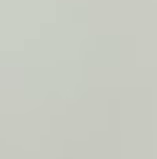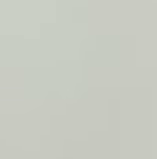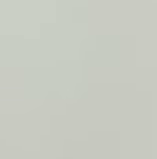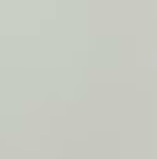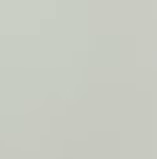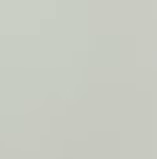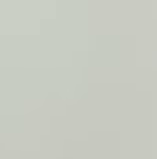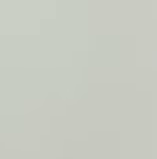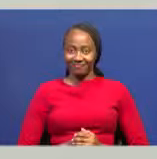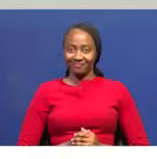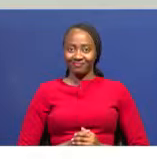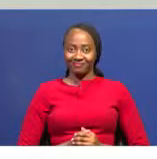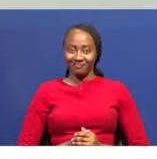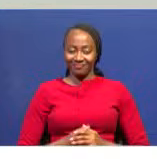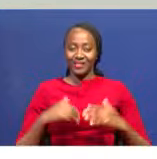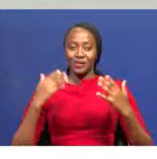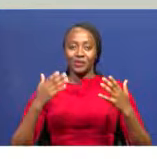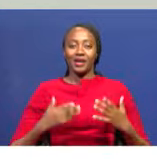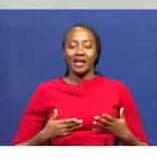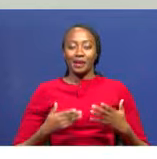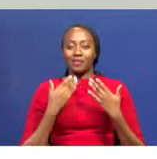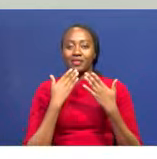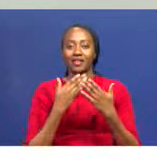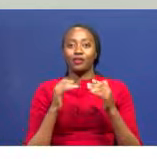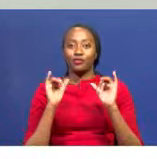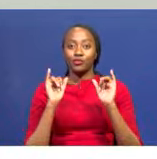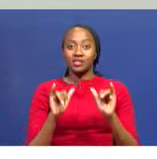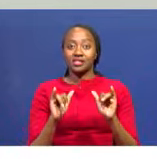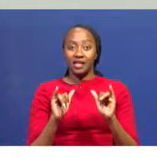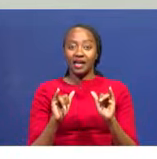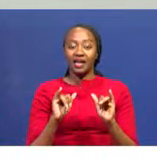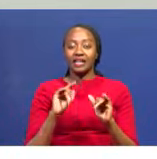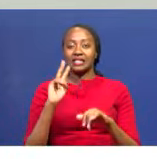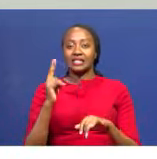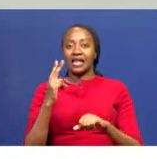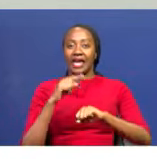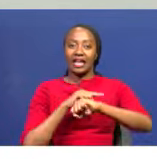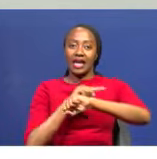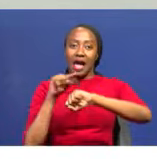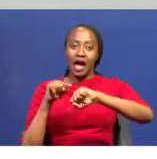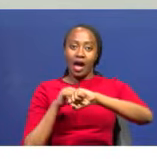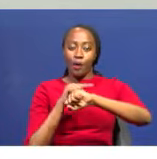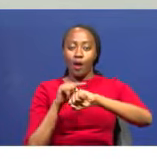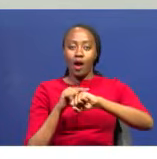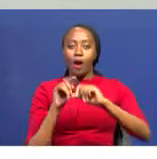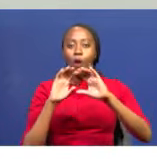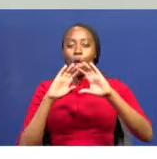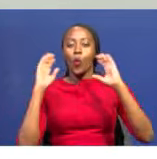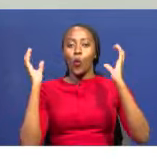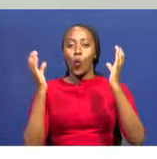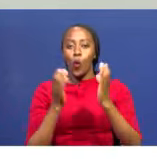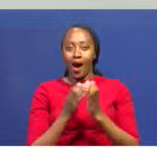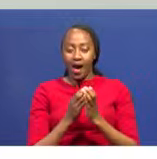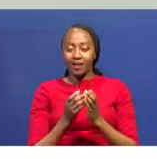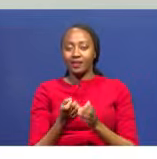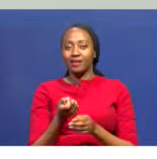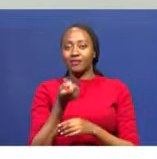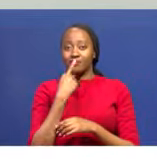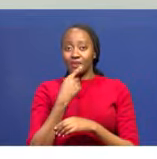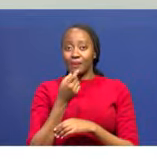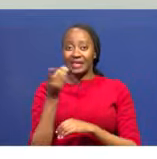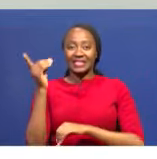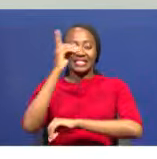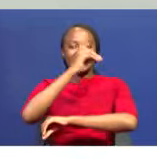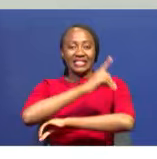Welcome back and thank you for staying with us. Now in the second hour, our keen focus will be on the World Pharmacy Day that was marked on the 25th of